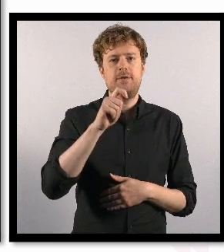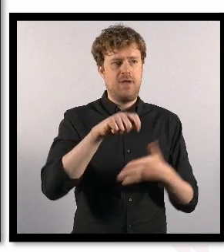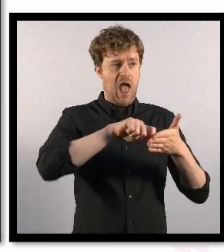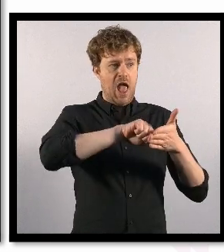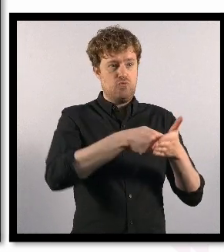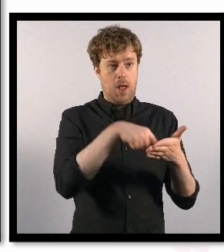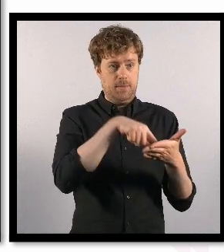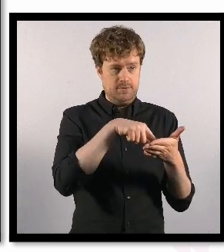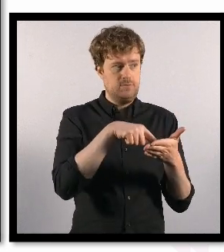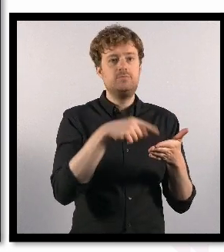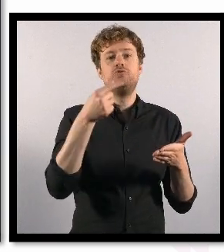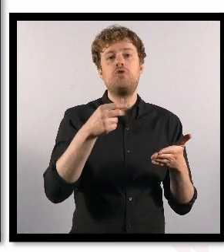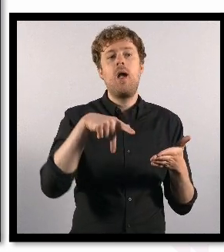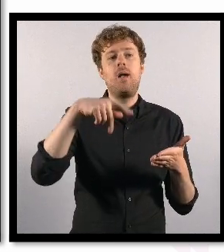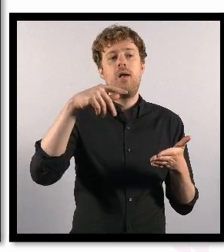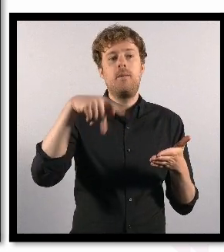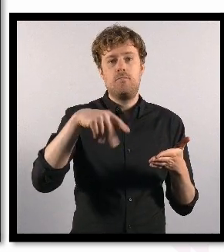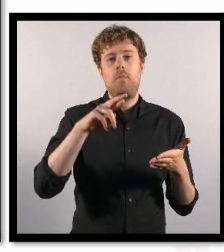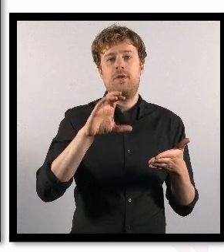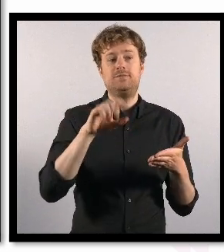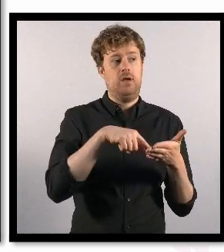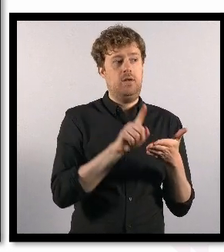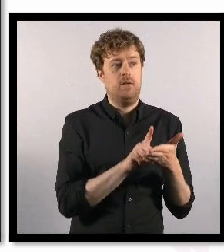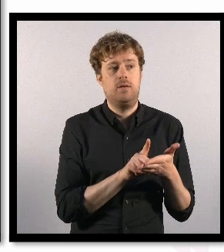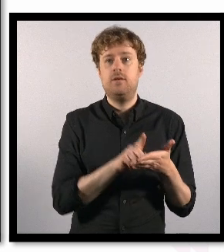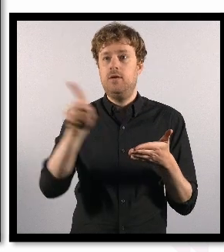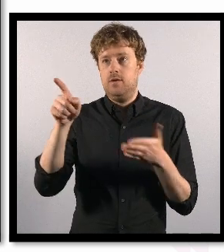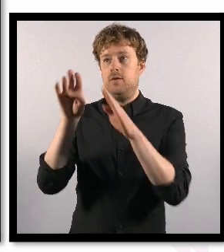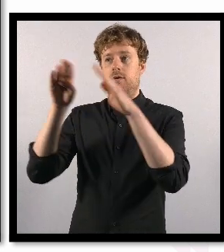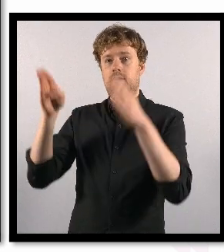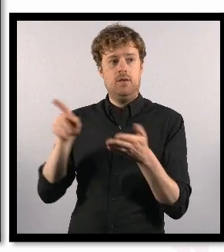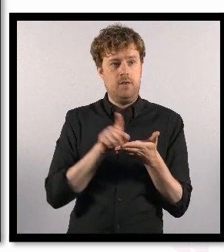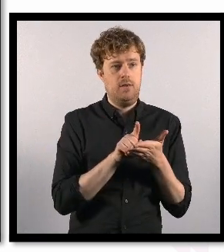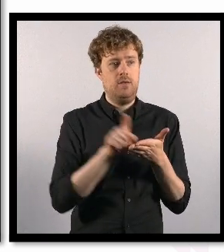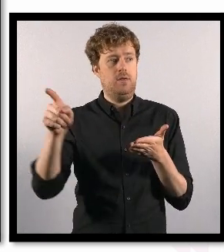into its resilience to ensure it is capable of performing these probes.